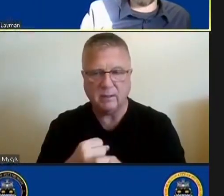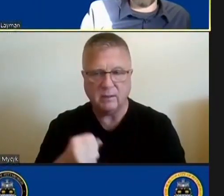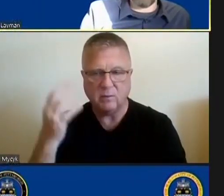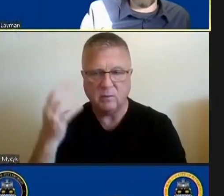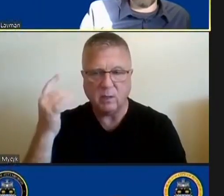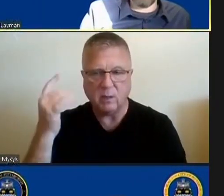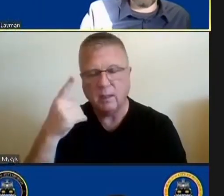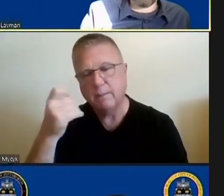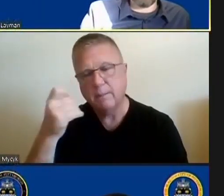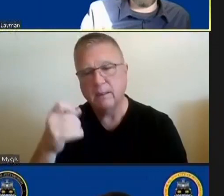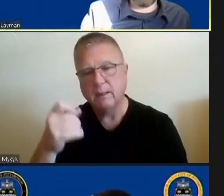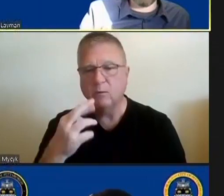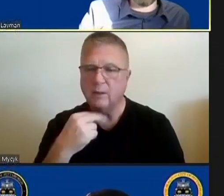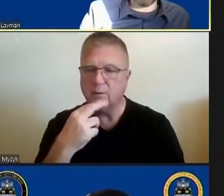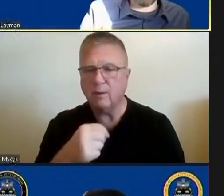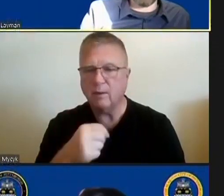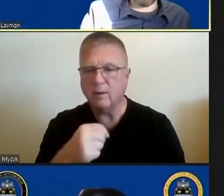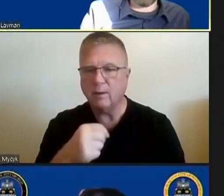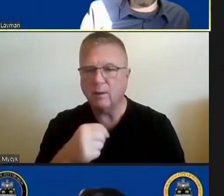fast food